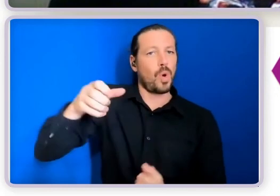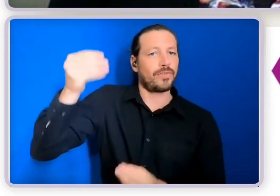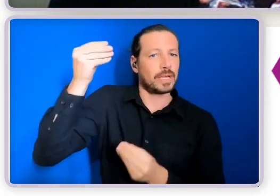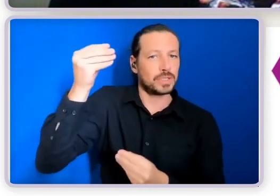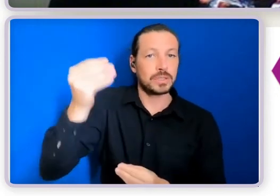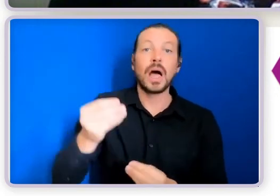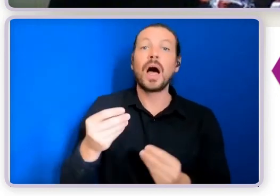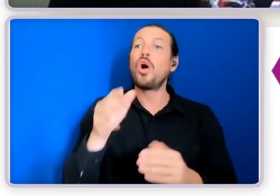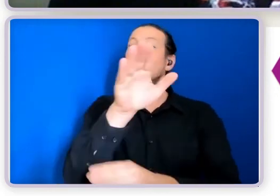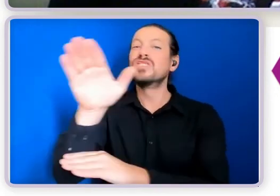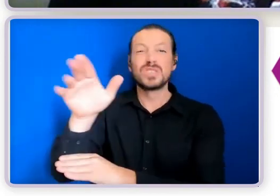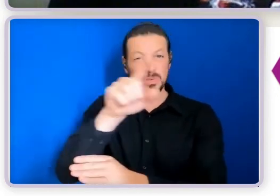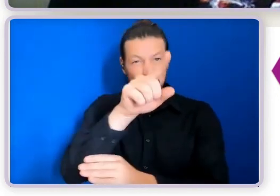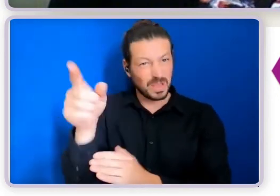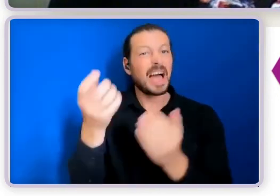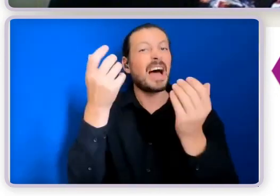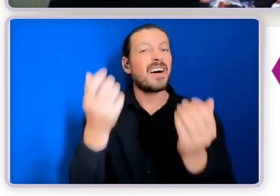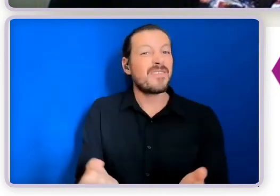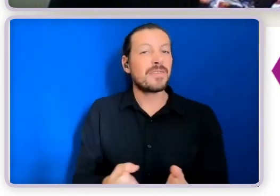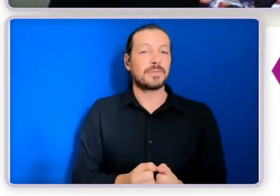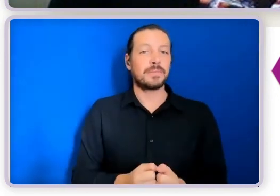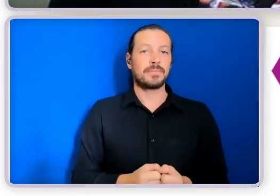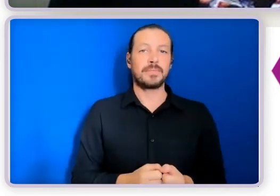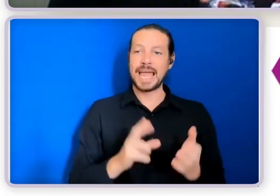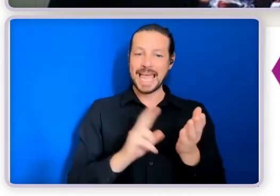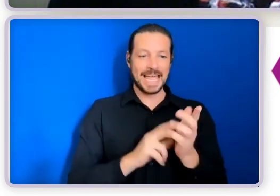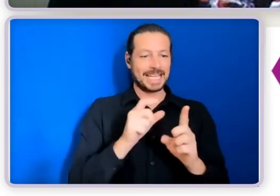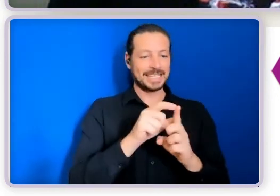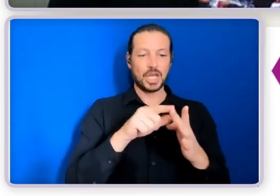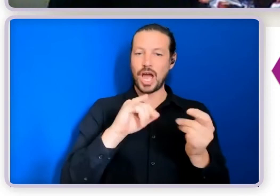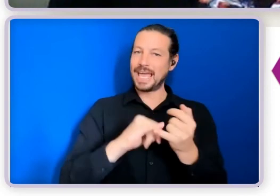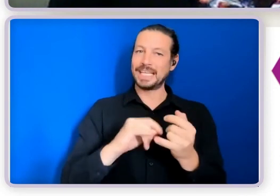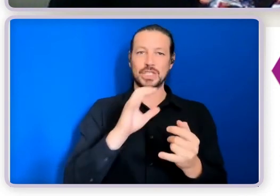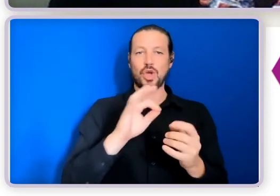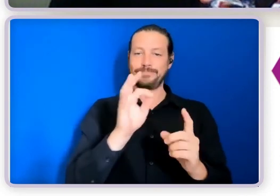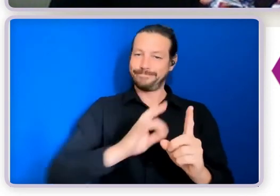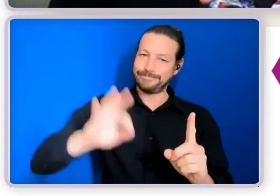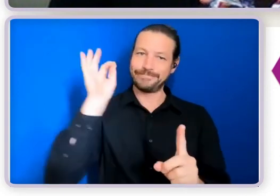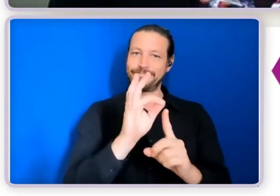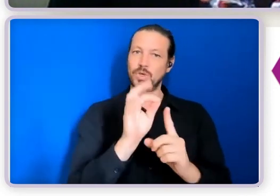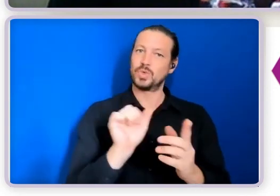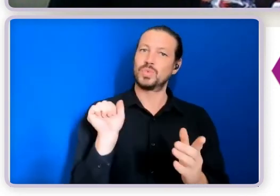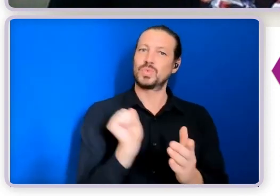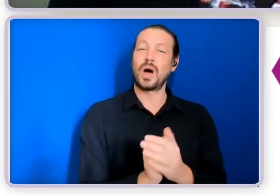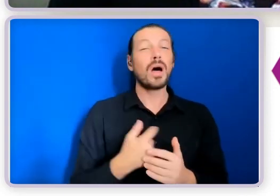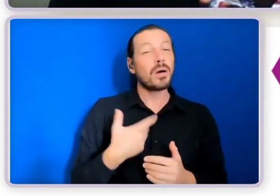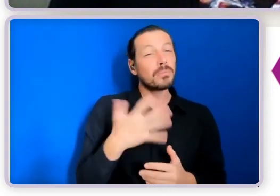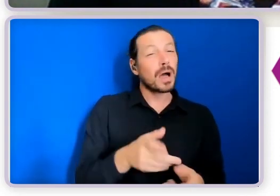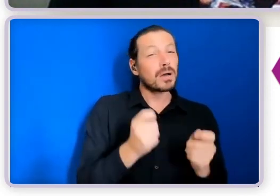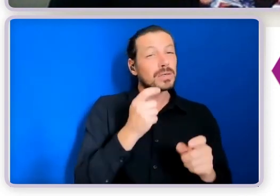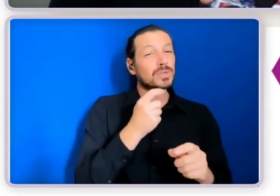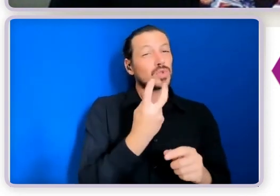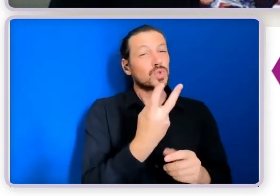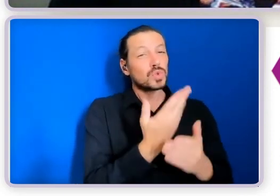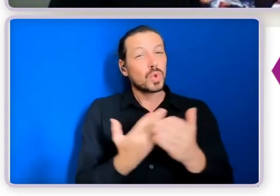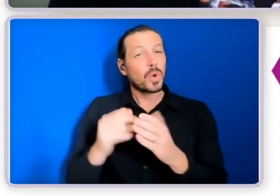countries. The NDIS certainly doesn't have it right, as my two stories indicated. So I would